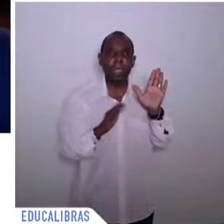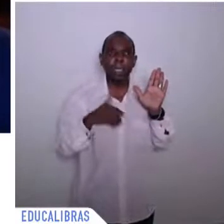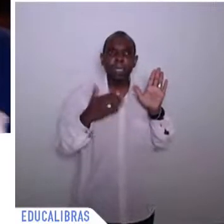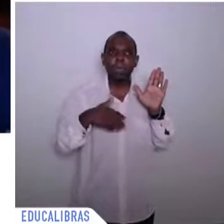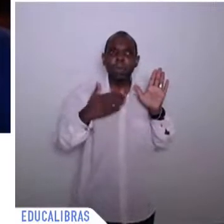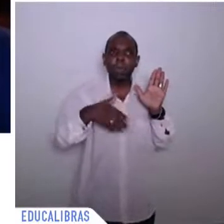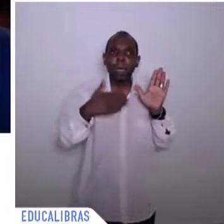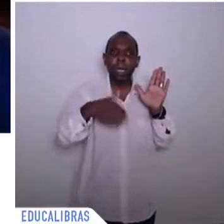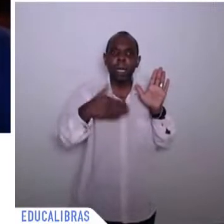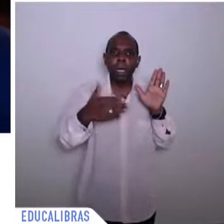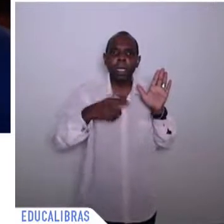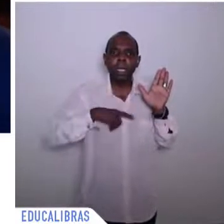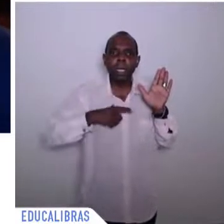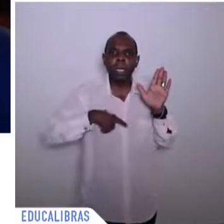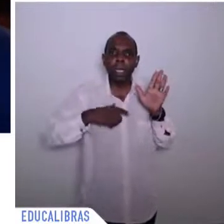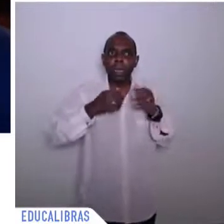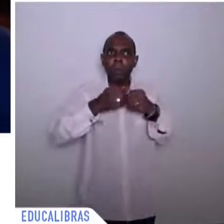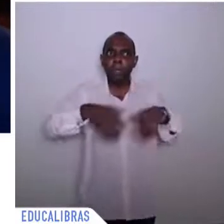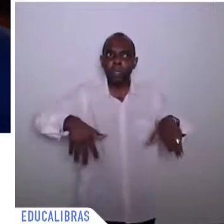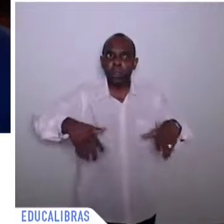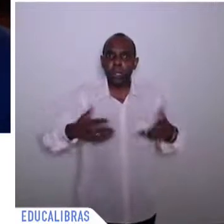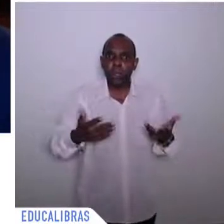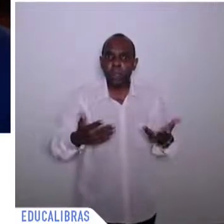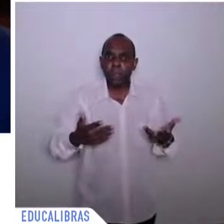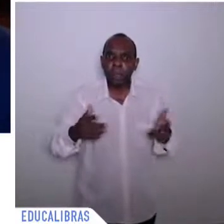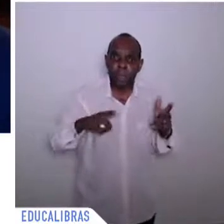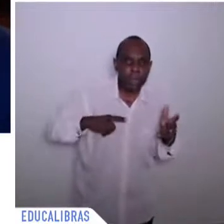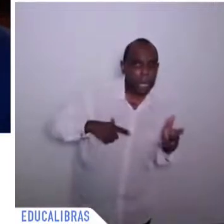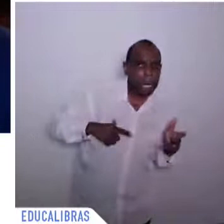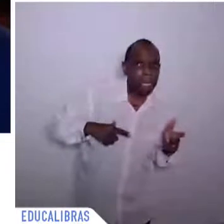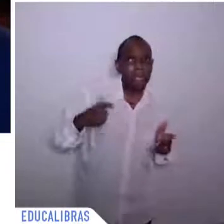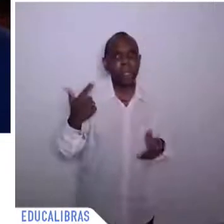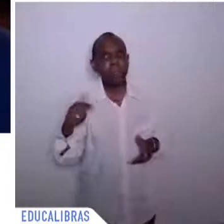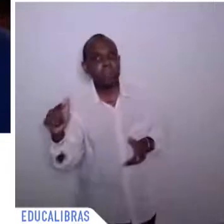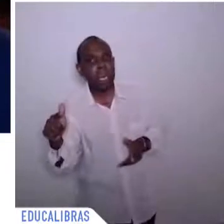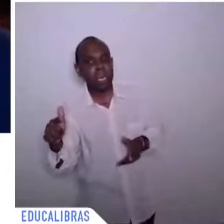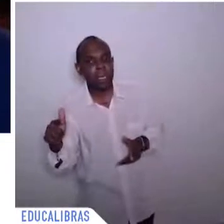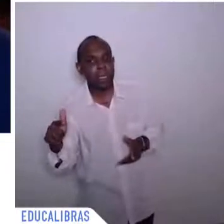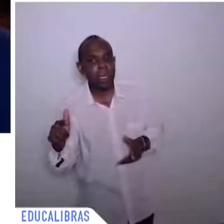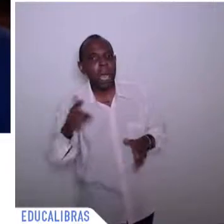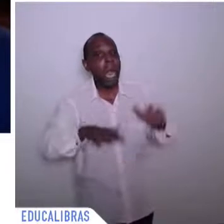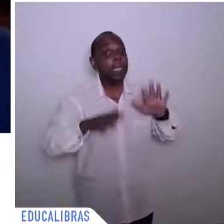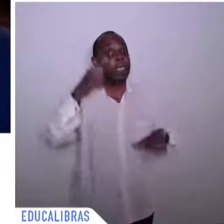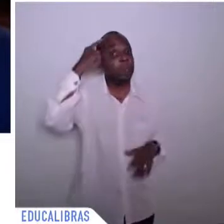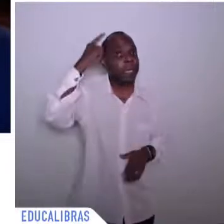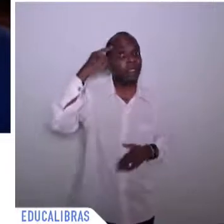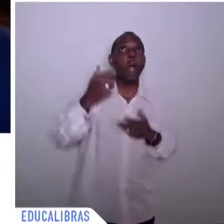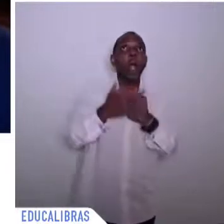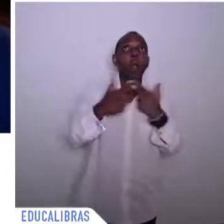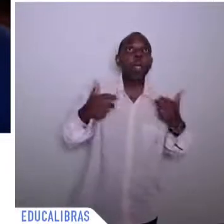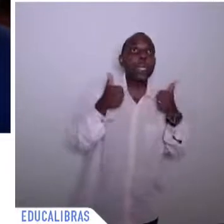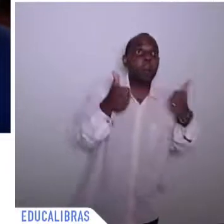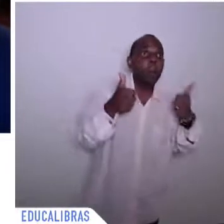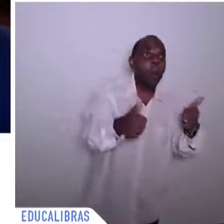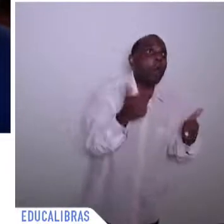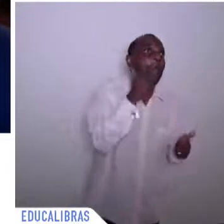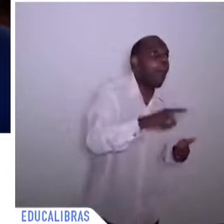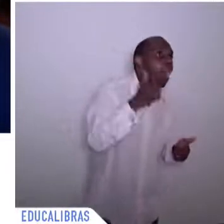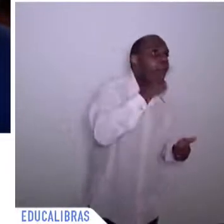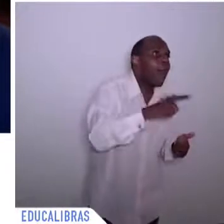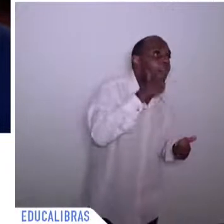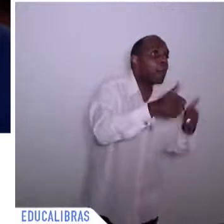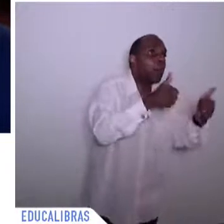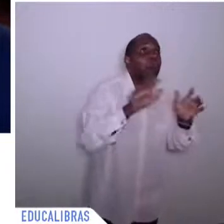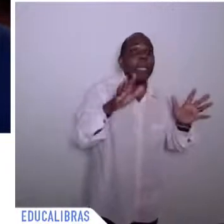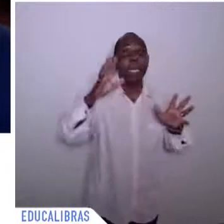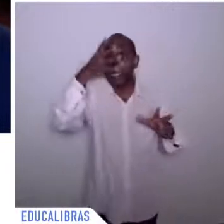concerned, we don't think of the negative aspects of them when they are created. We don't think of the bad consequences. What